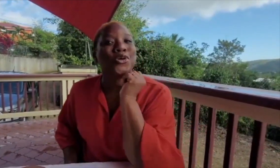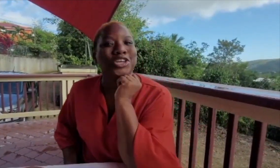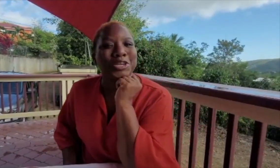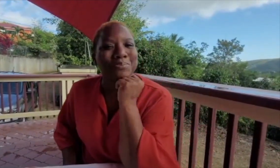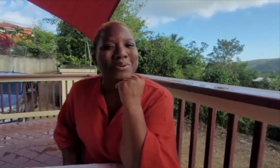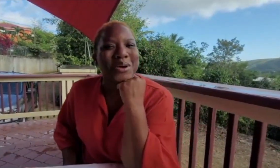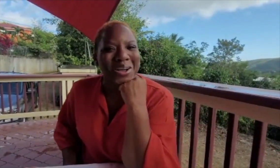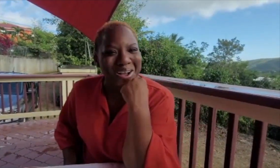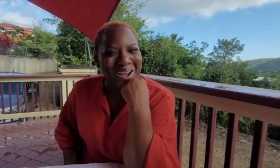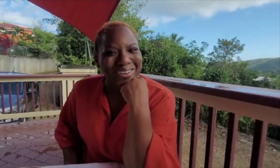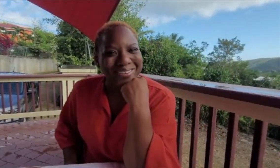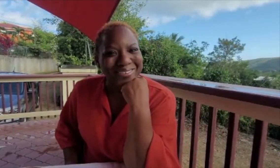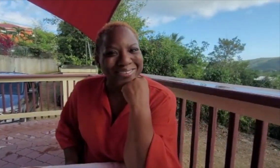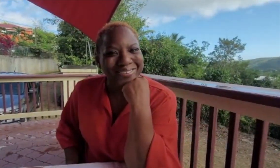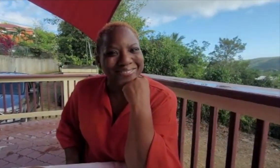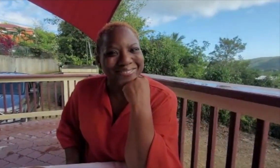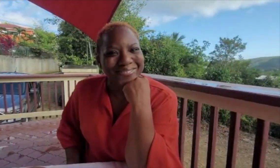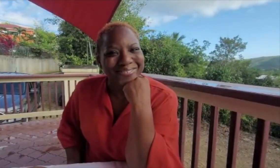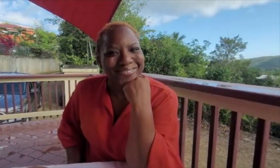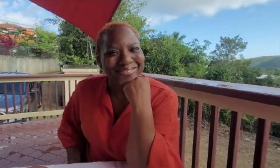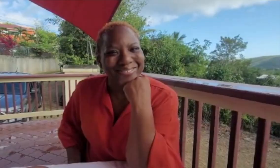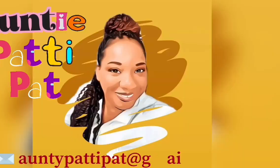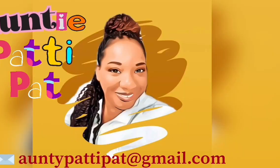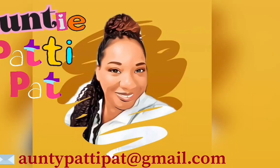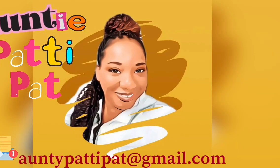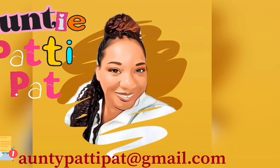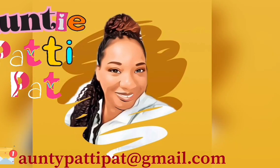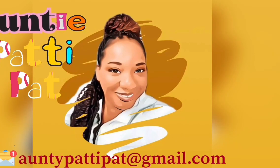you worship God.